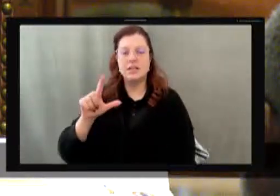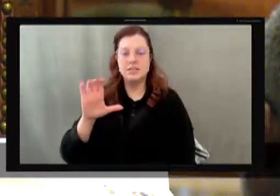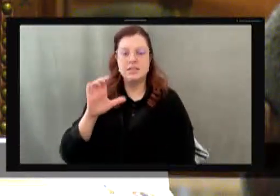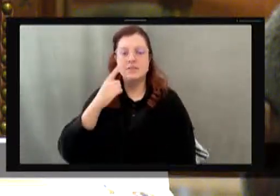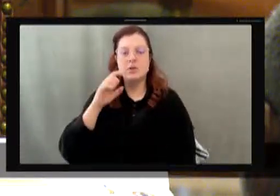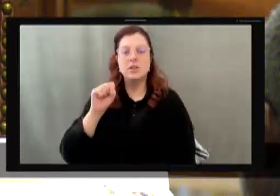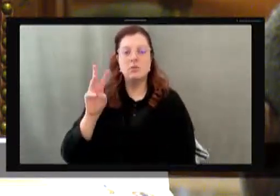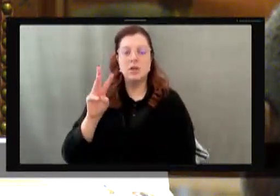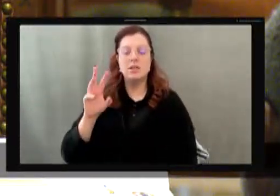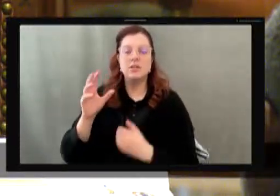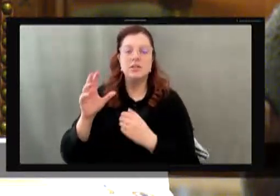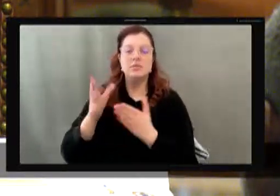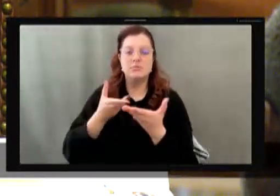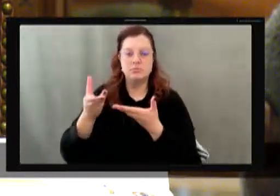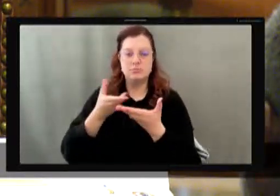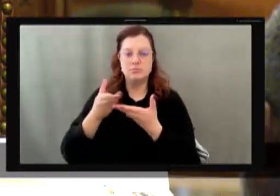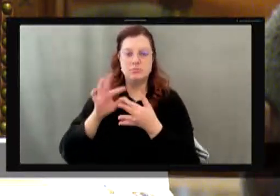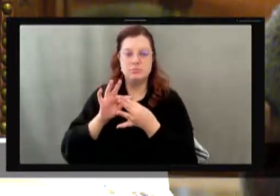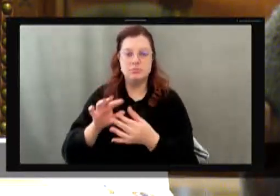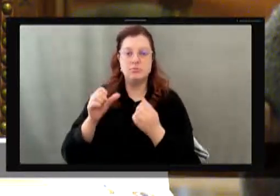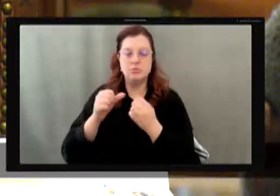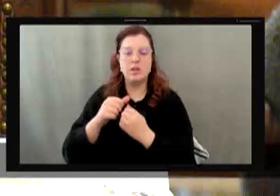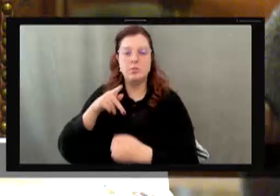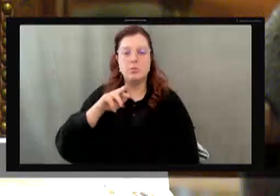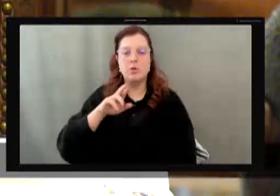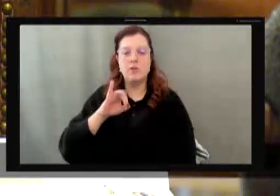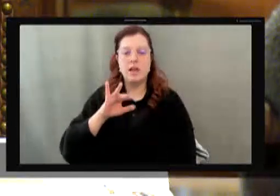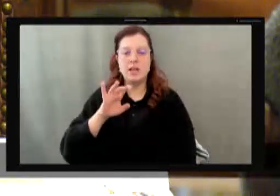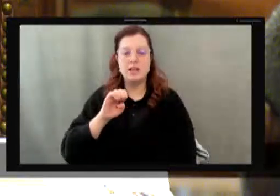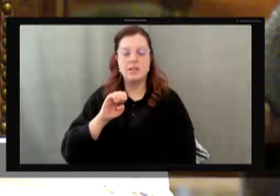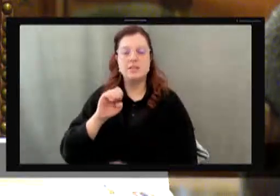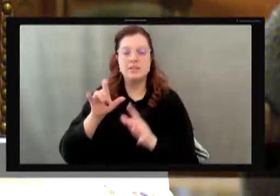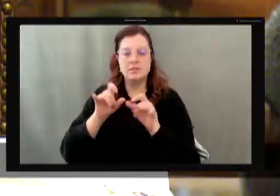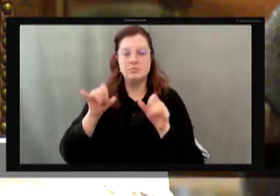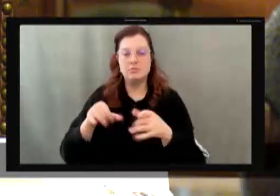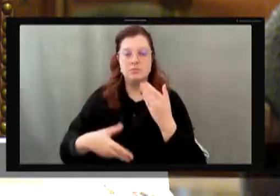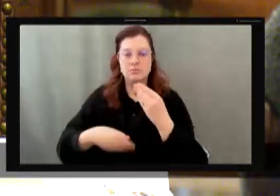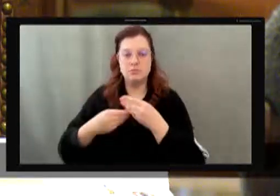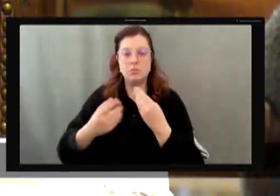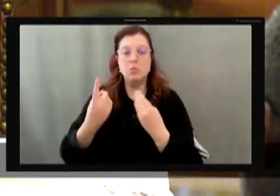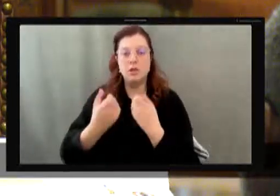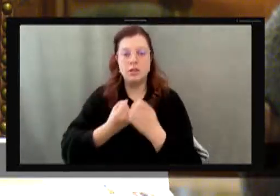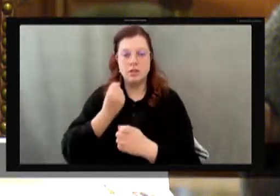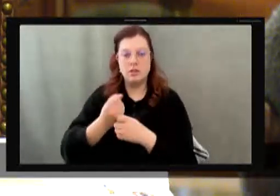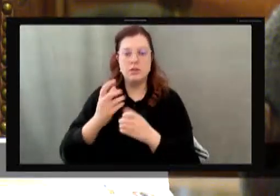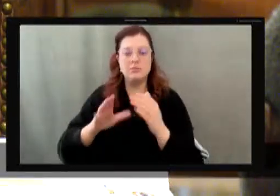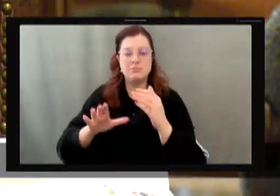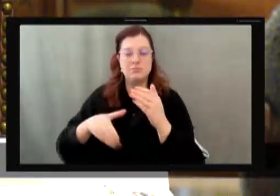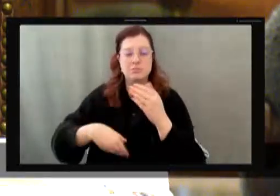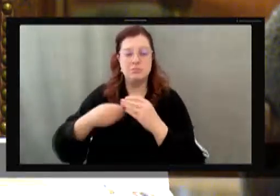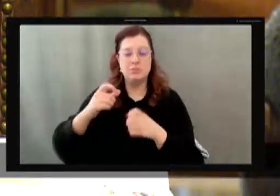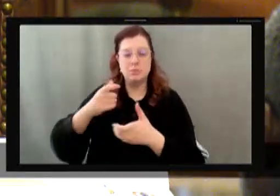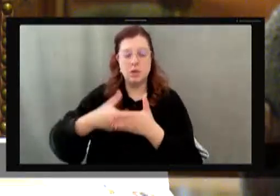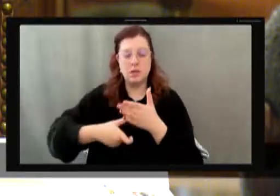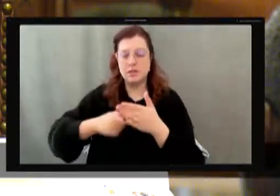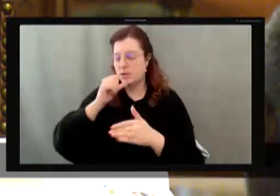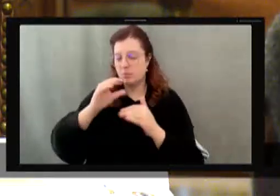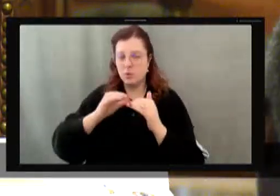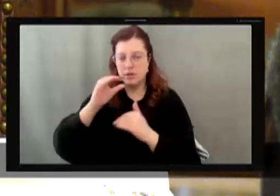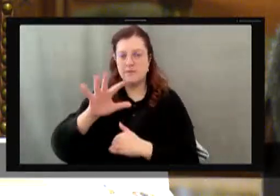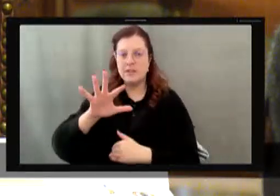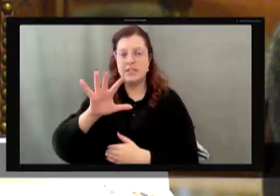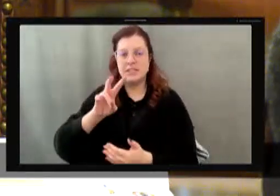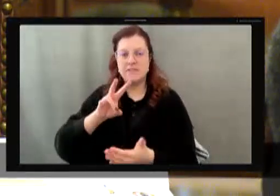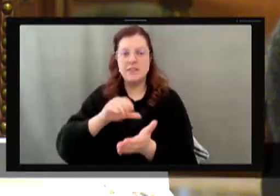to the ePropertyz Plus profiling system by extending the term by 1 year at an additional cost not to exceed